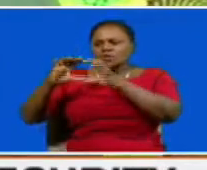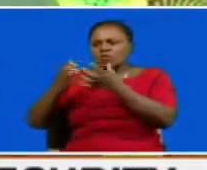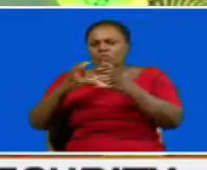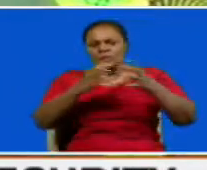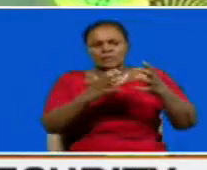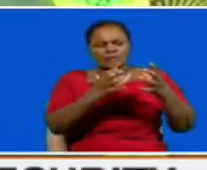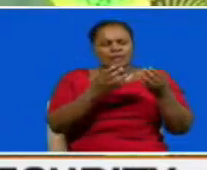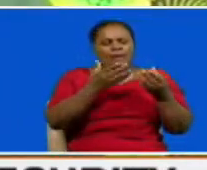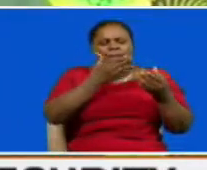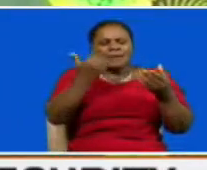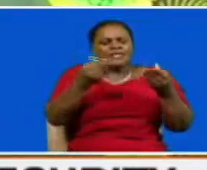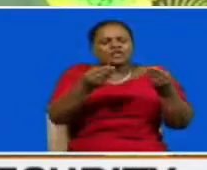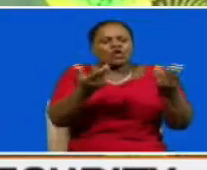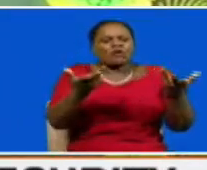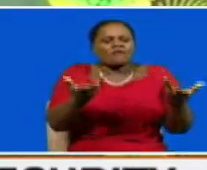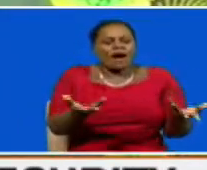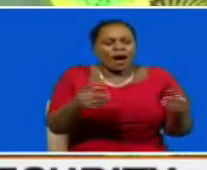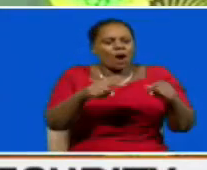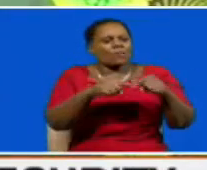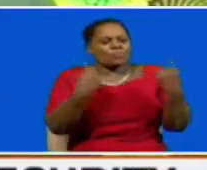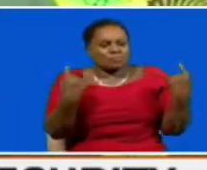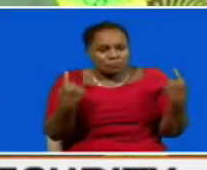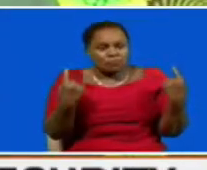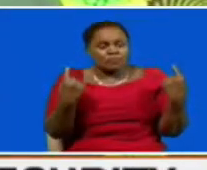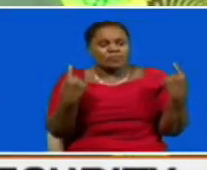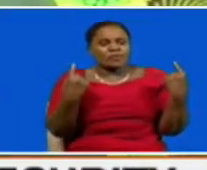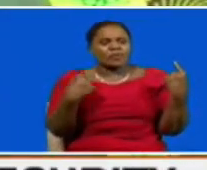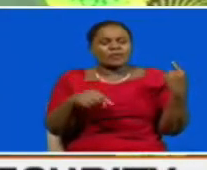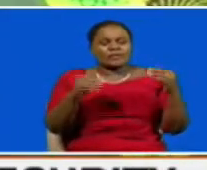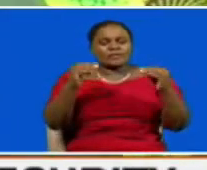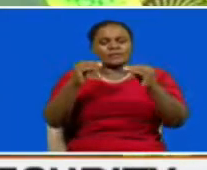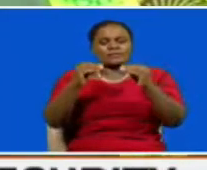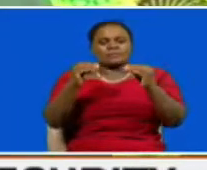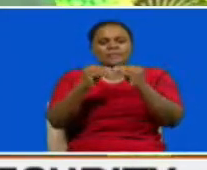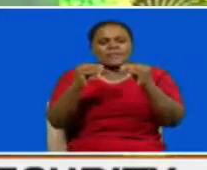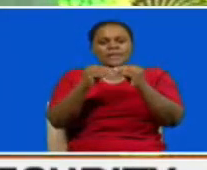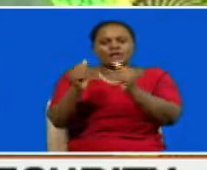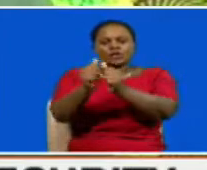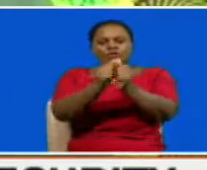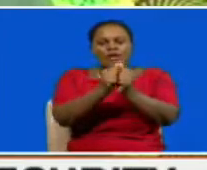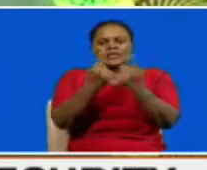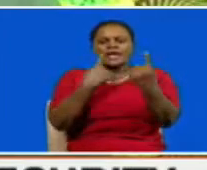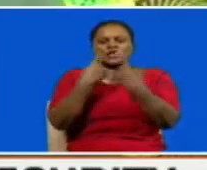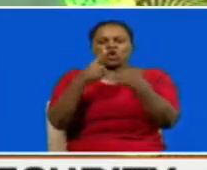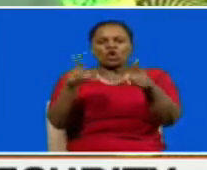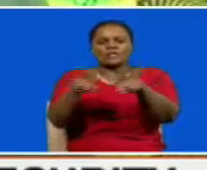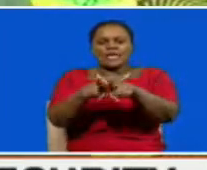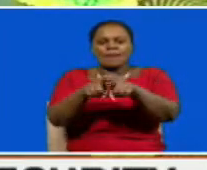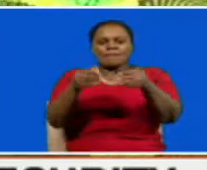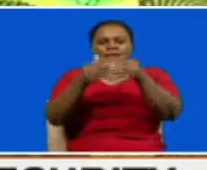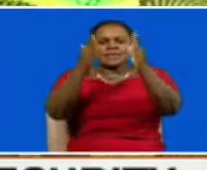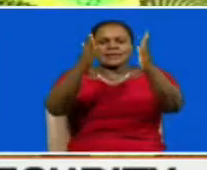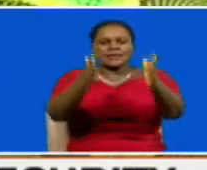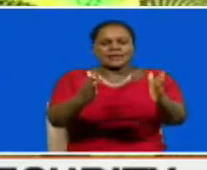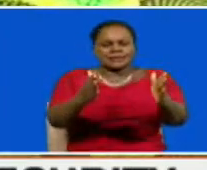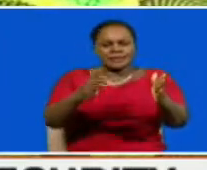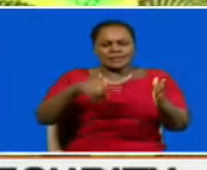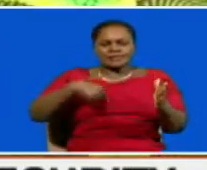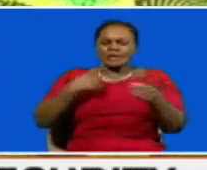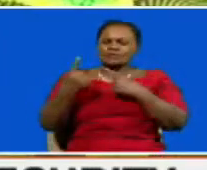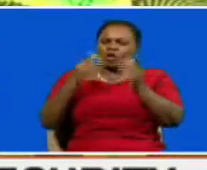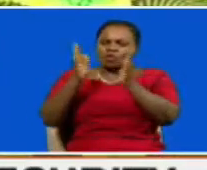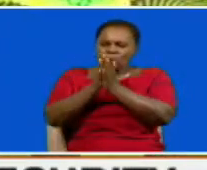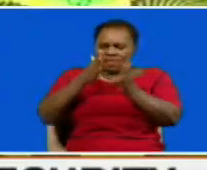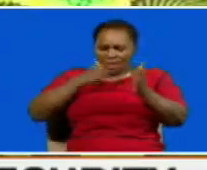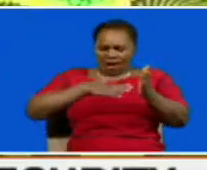way to resolve conflict and issues like that is to sit together na kuongea kama leaders. Sisi tumeongea na